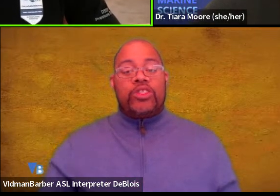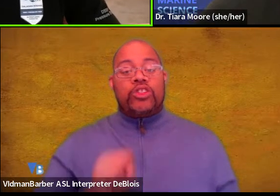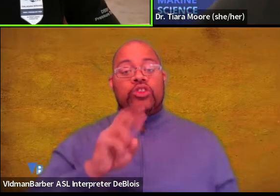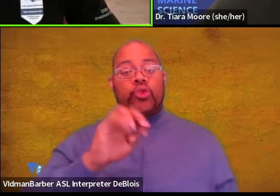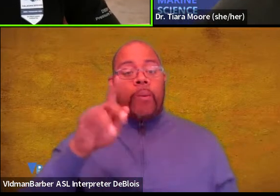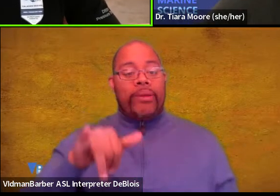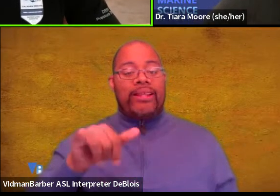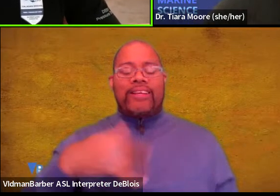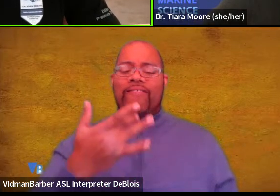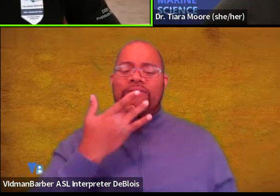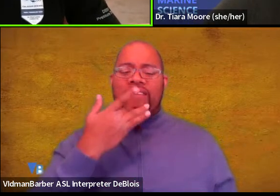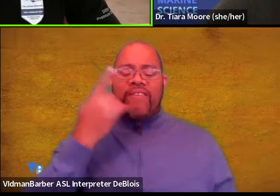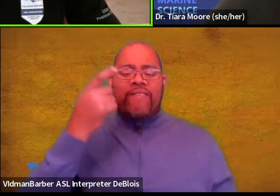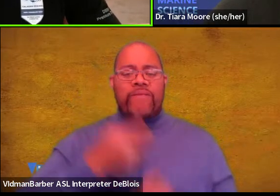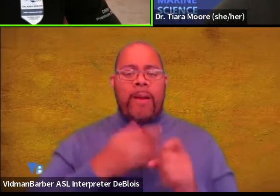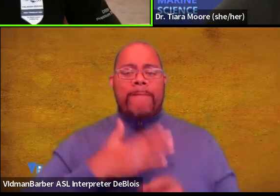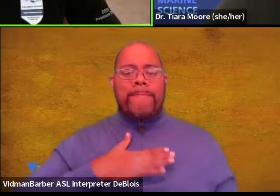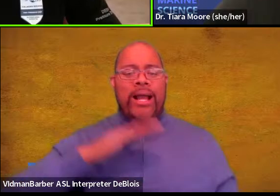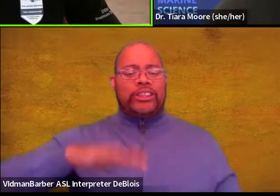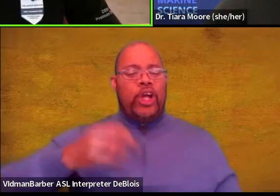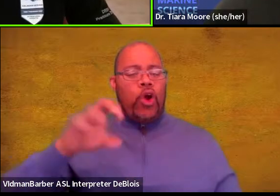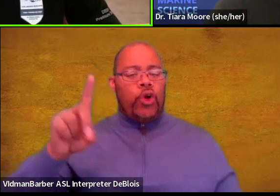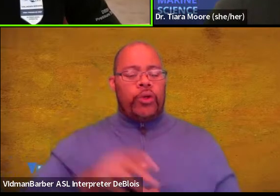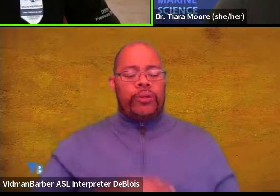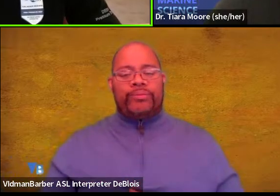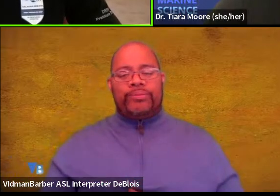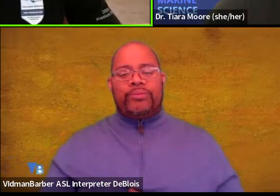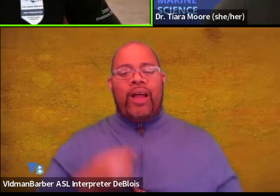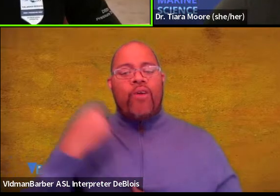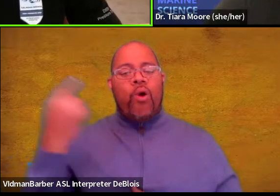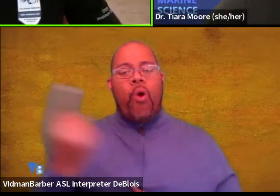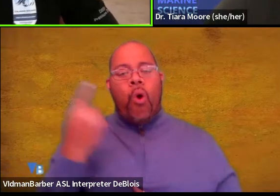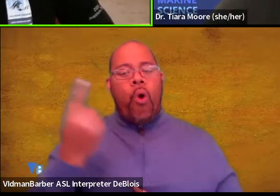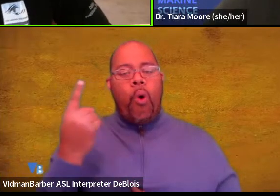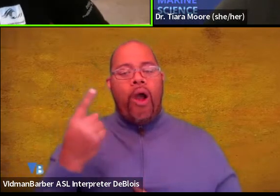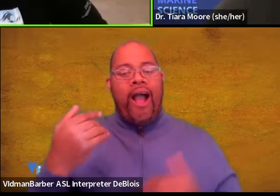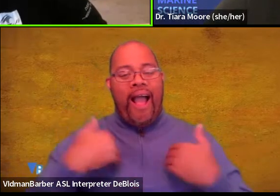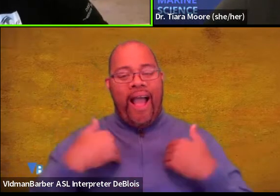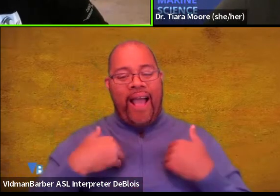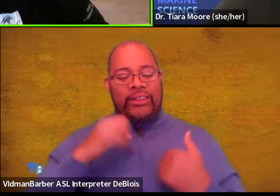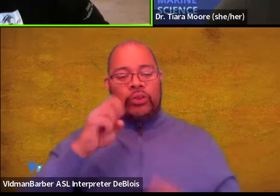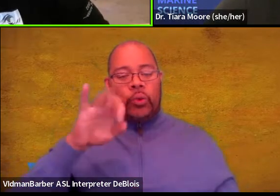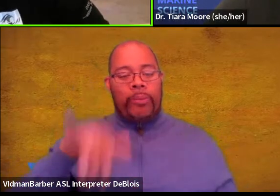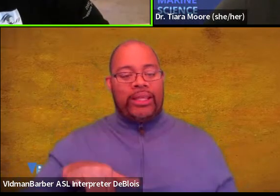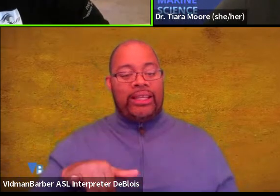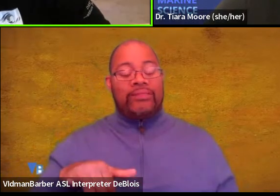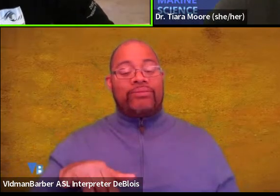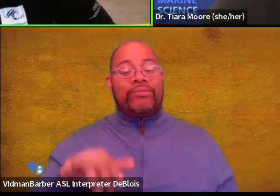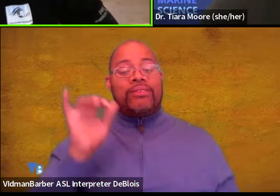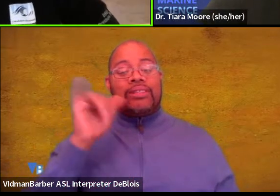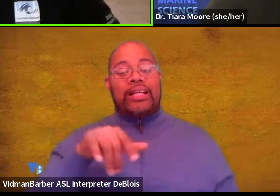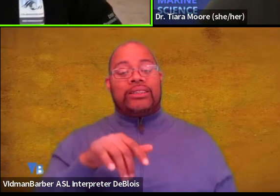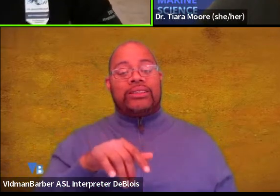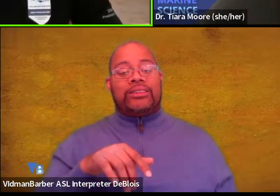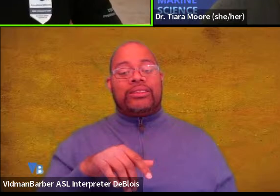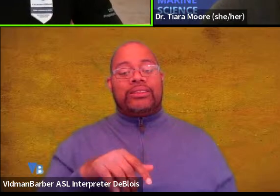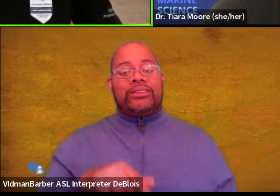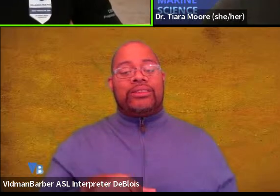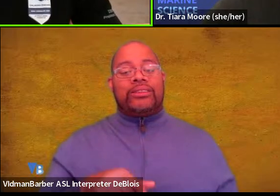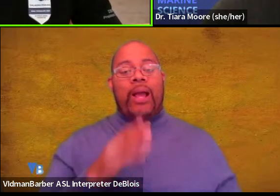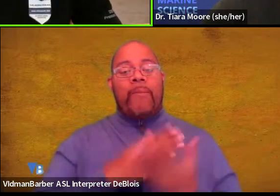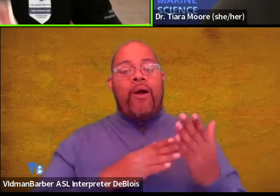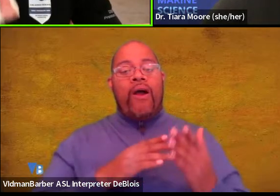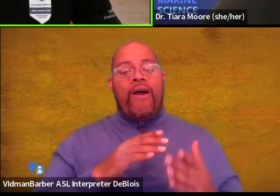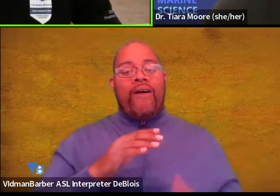Snoopy is a favorite from my childhood. So I've always had a Snoopy. In fact, here is a piece